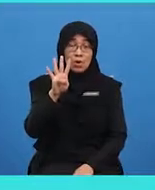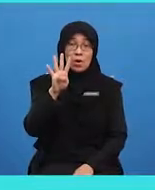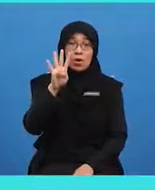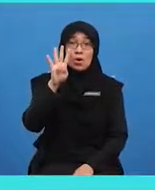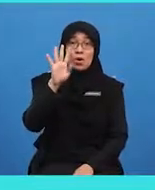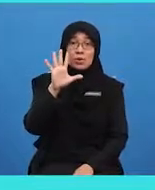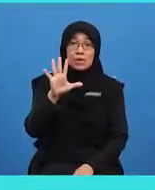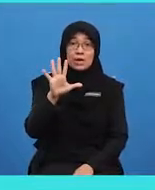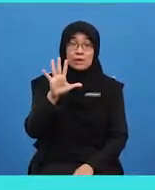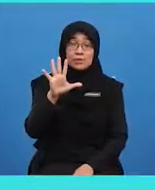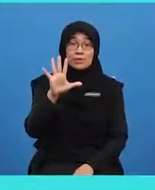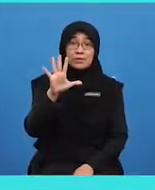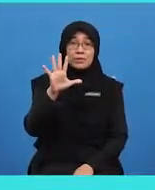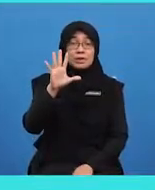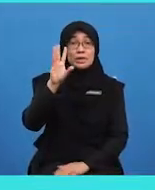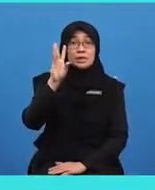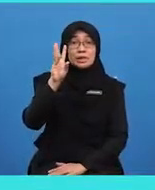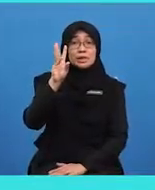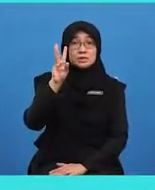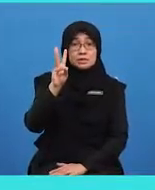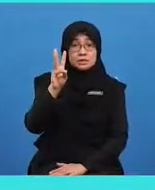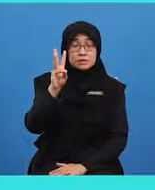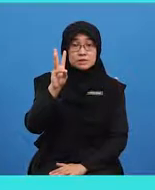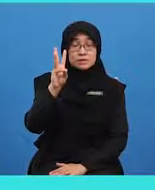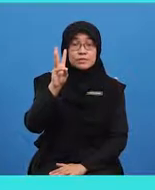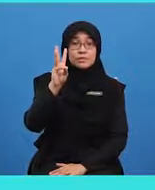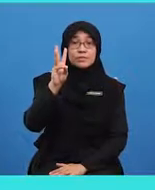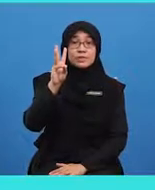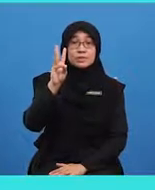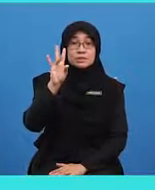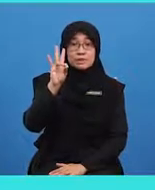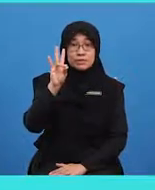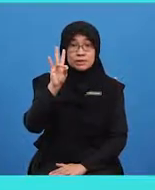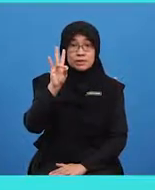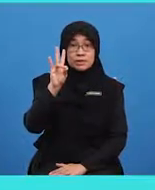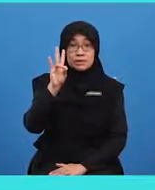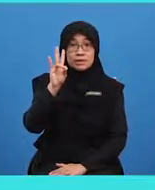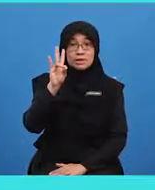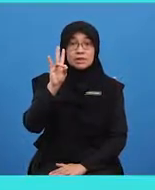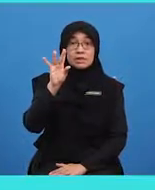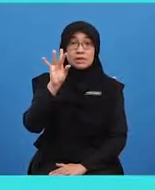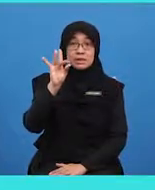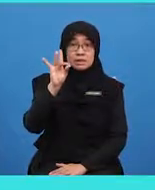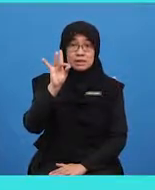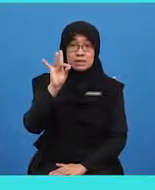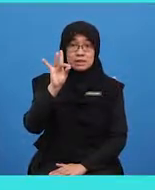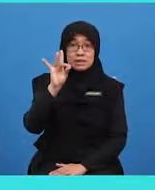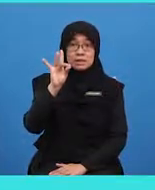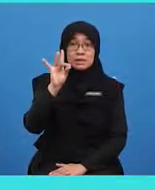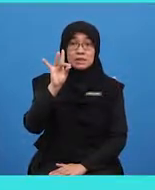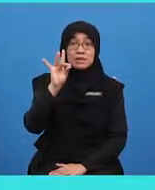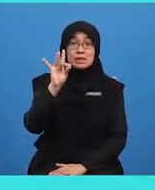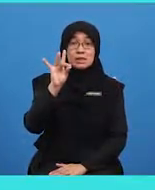5, 6, 7, 8,